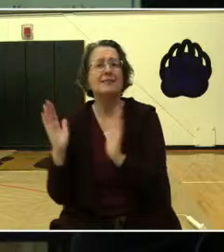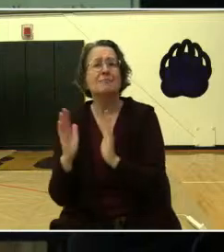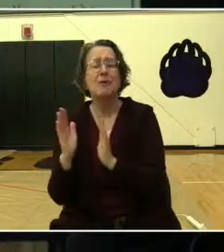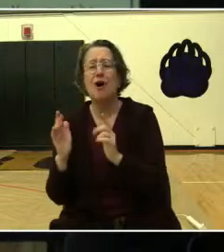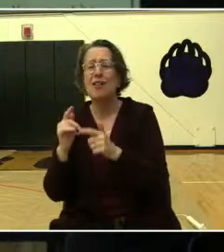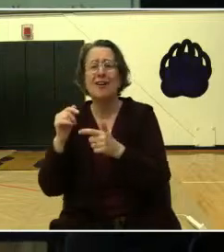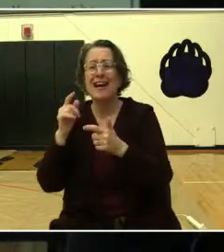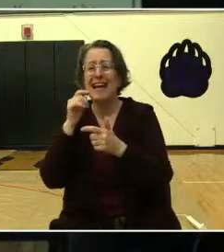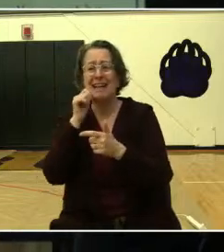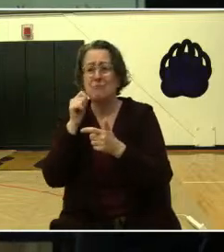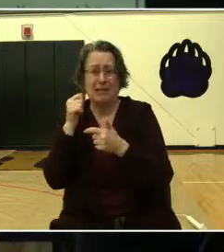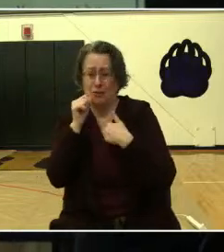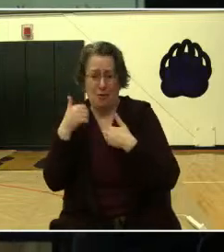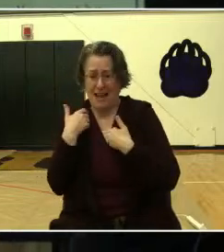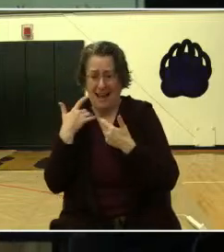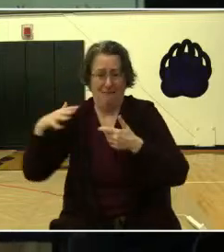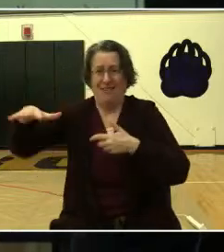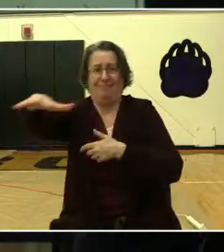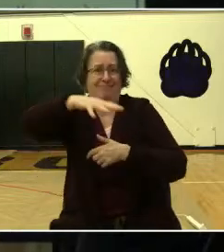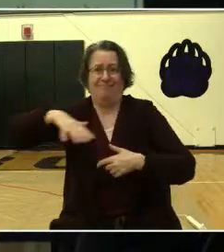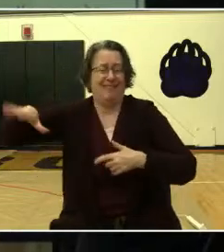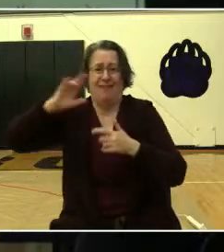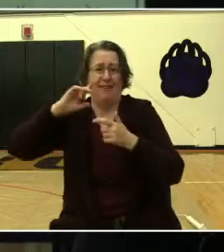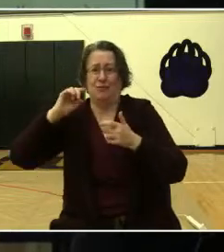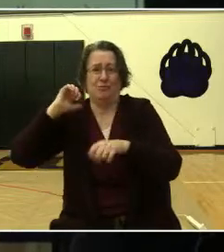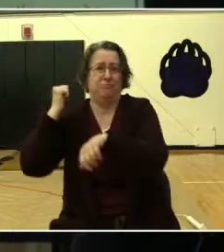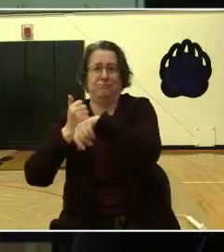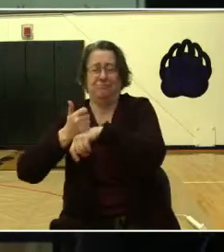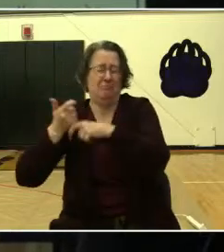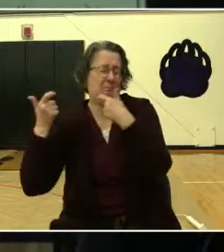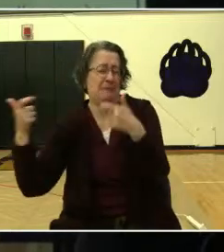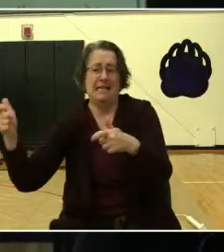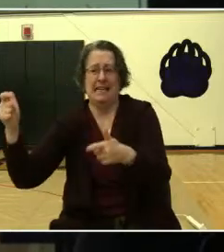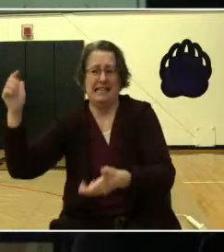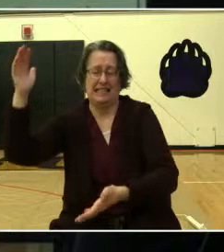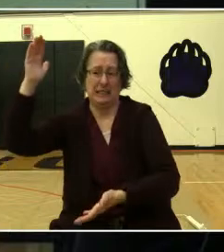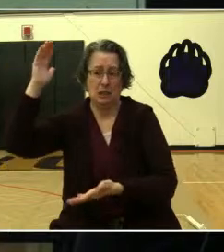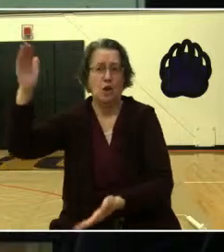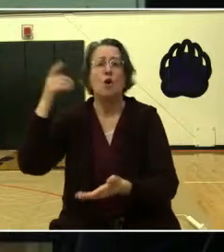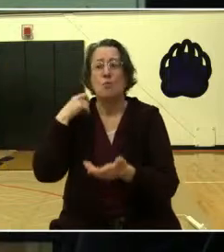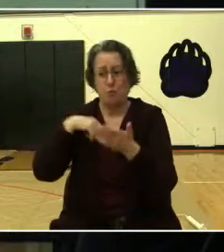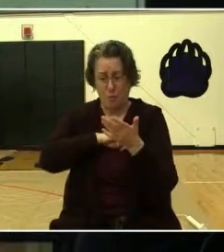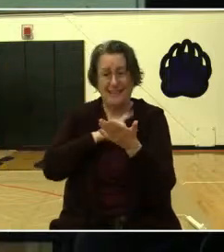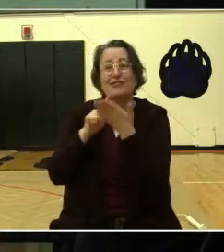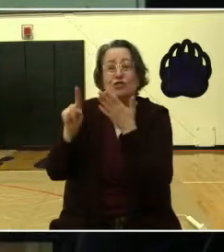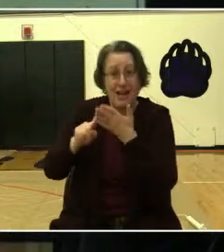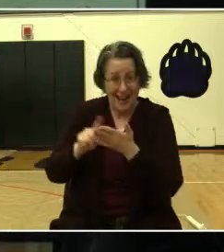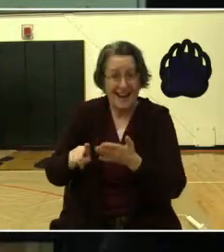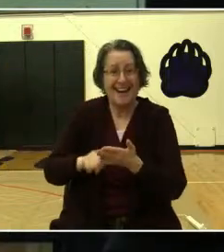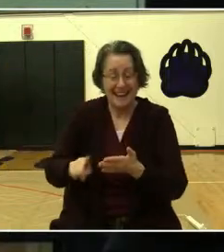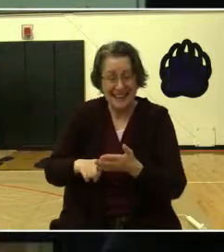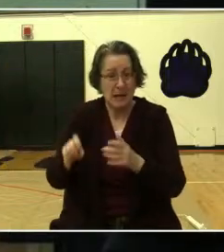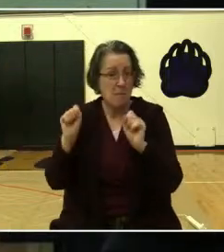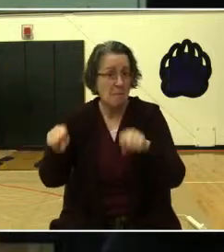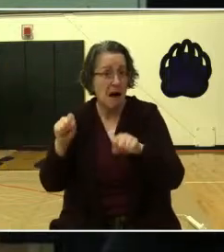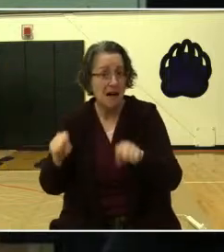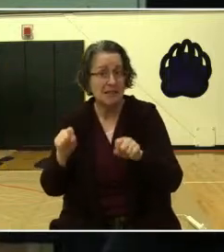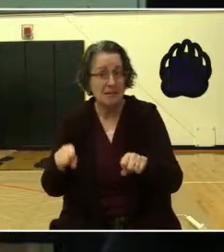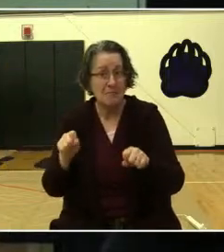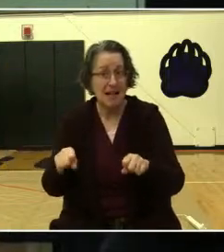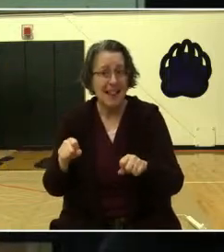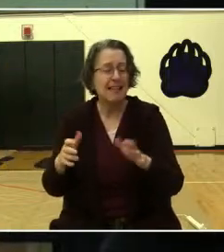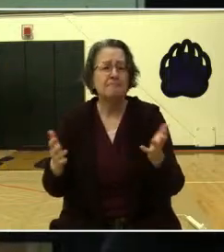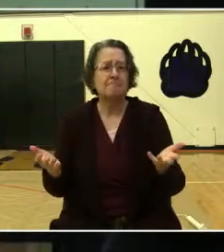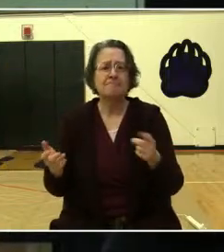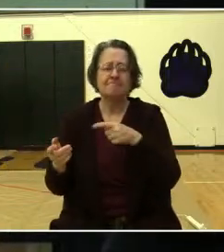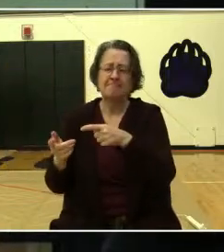tanks and this is the more affordable option to to install a permanent tank and its size to do what we need